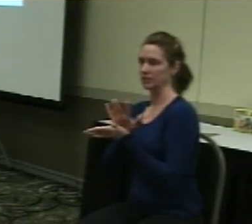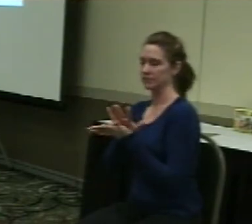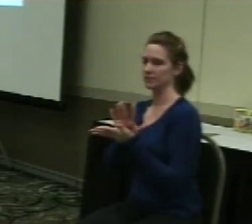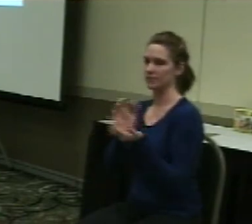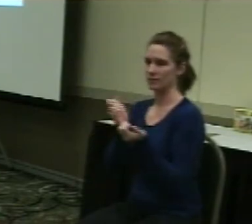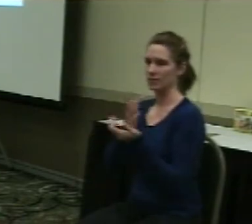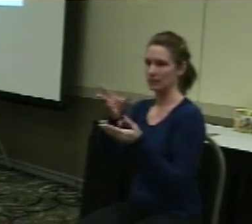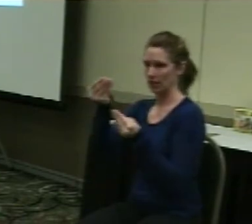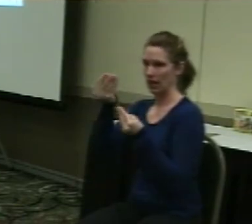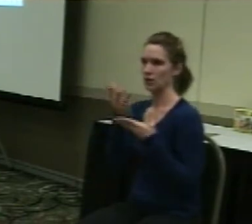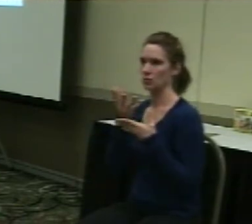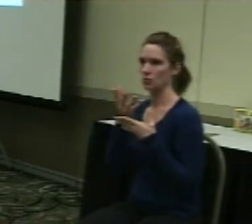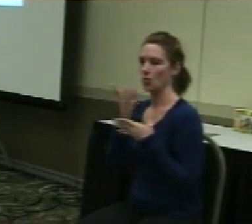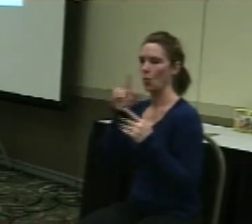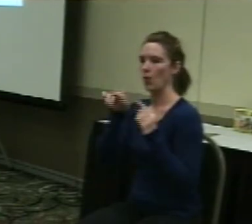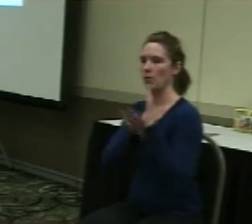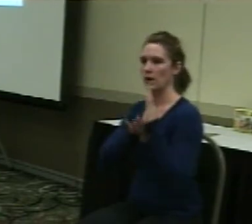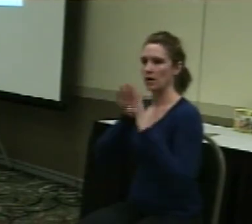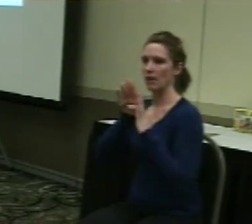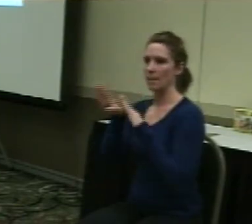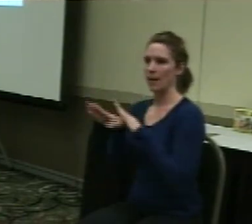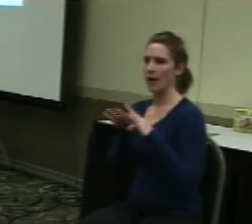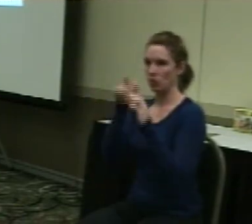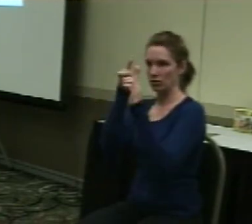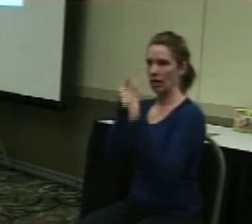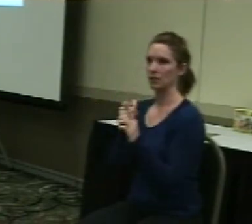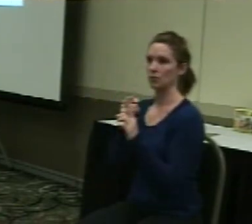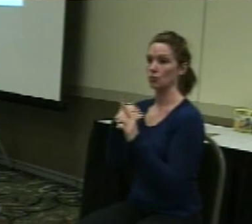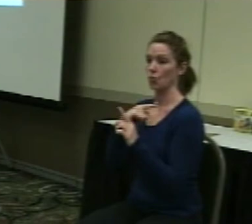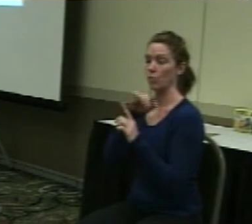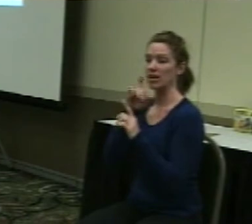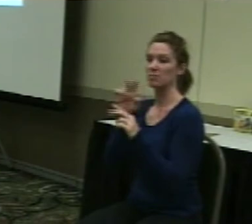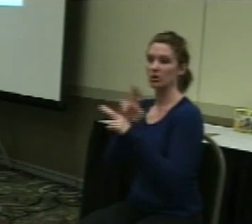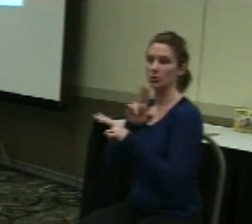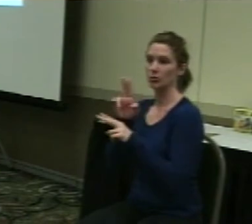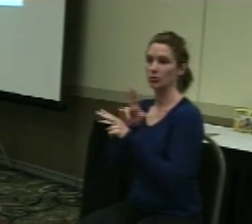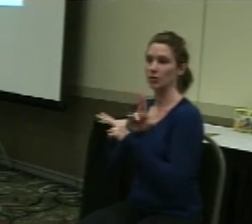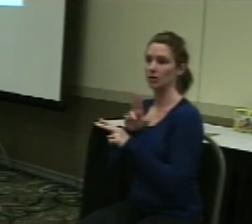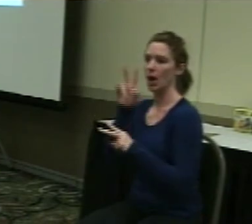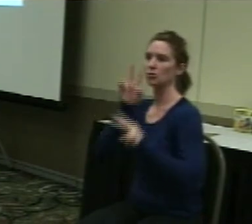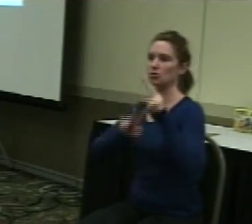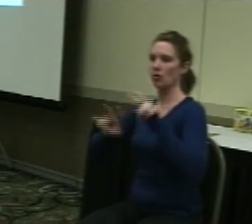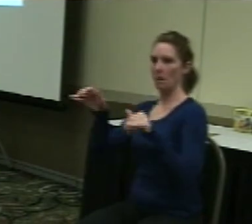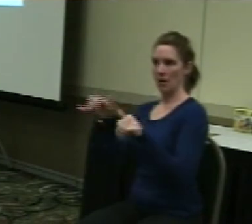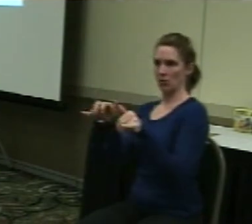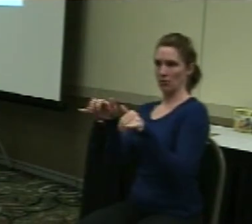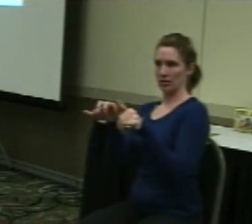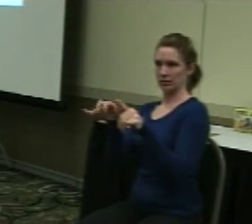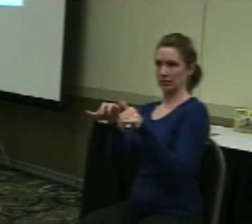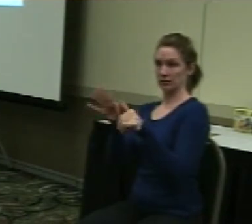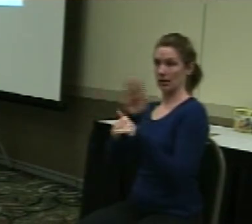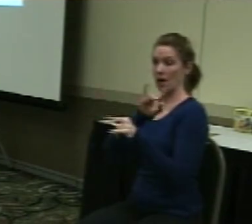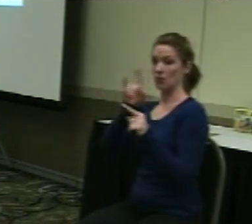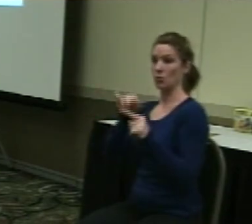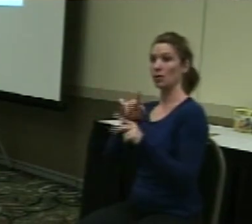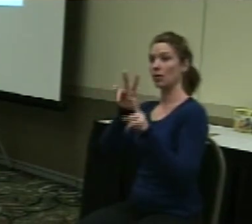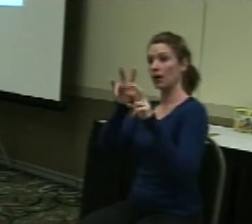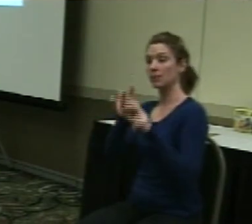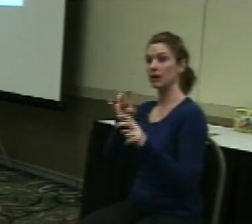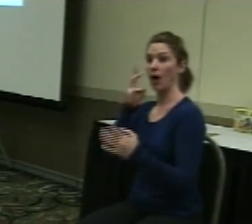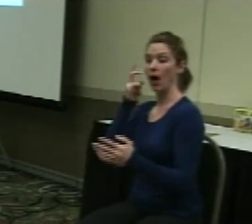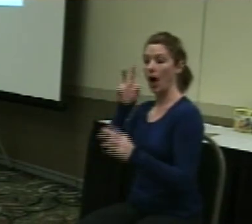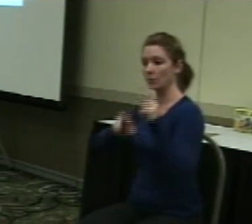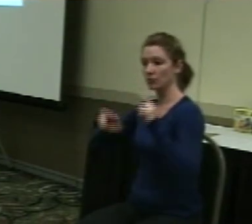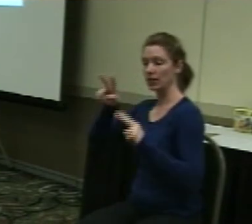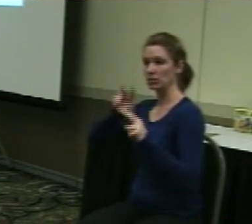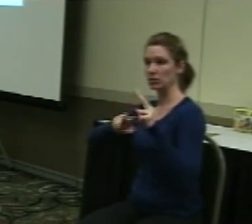us, when we are developing behavioral objectives, we need to be using observable, measurable, you know, and when we are conducting